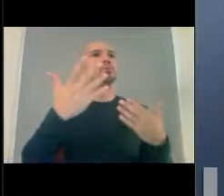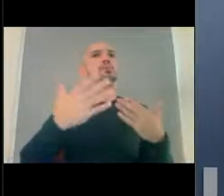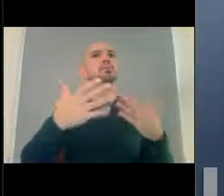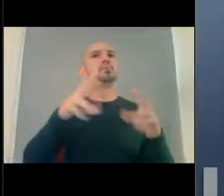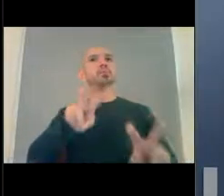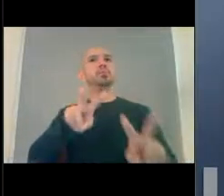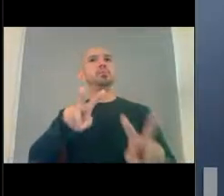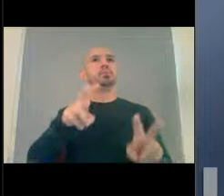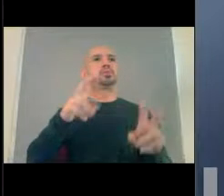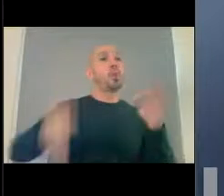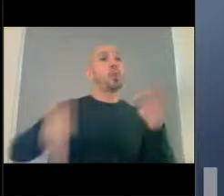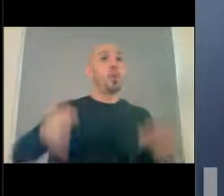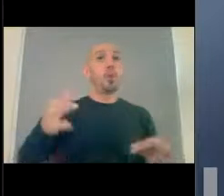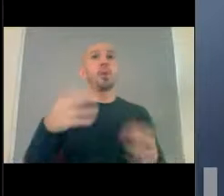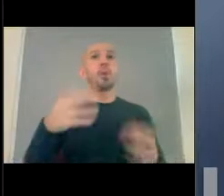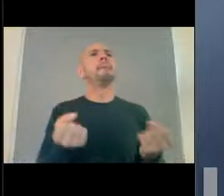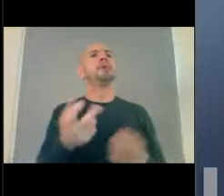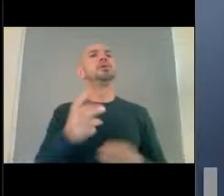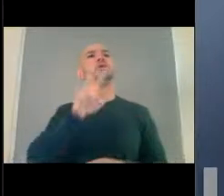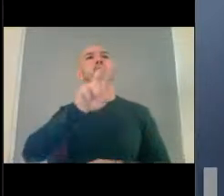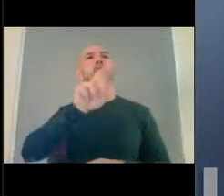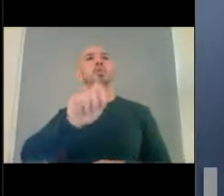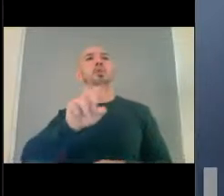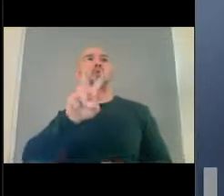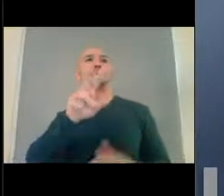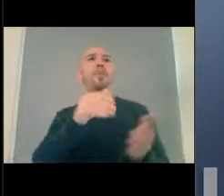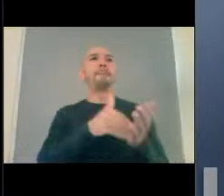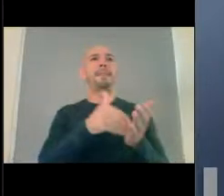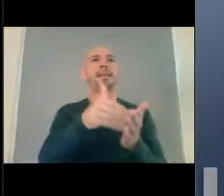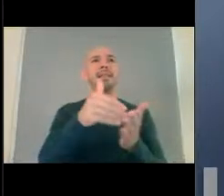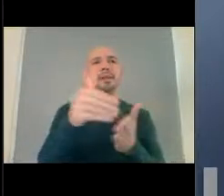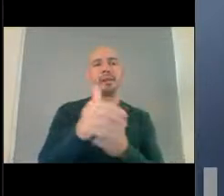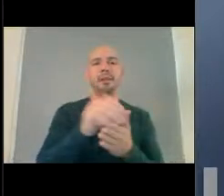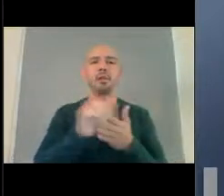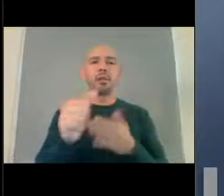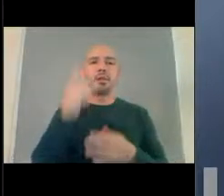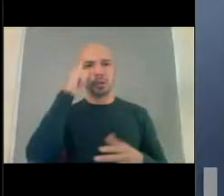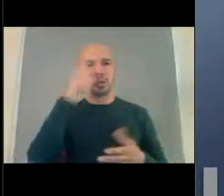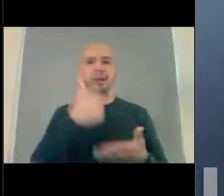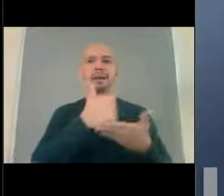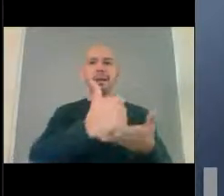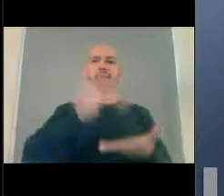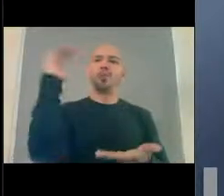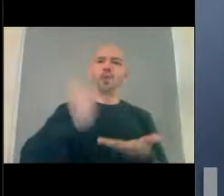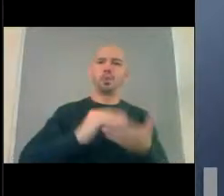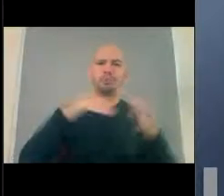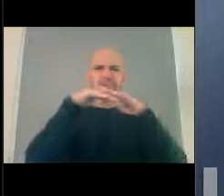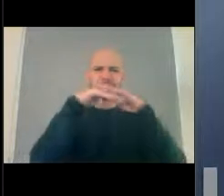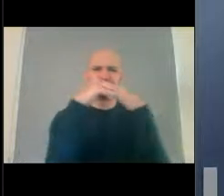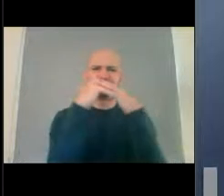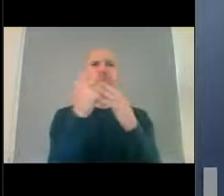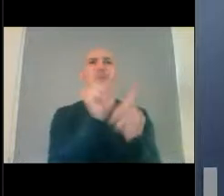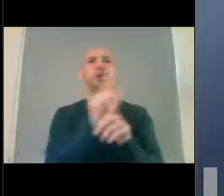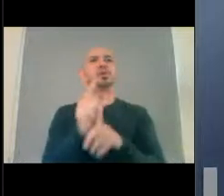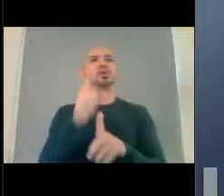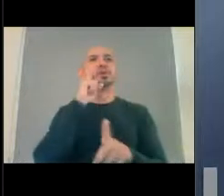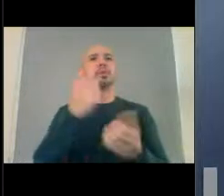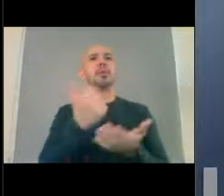1.2 billion available from the state general fund to help ease supply chain congestion and increase the capacity to move goods in california